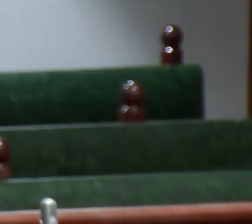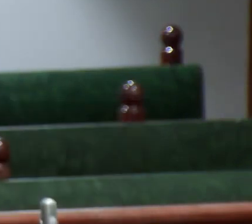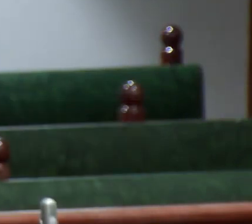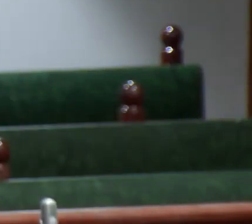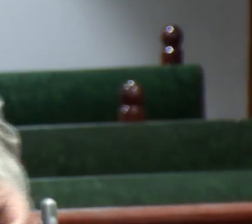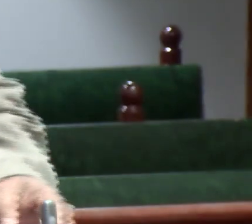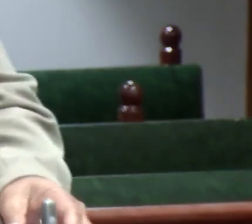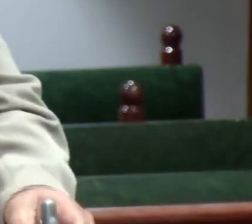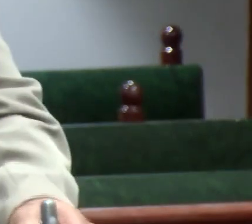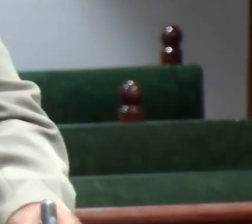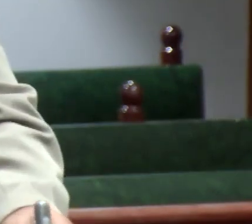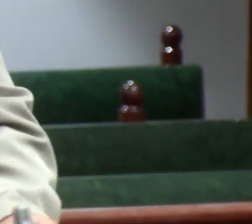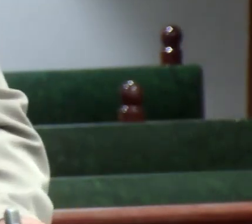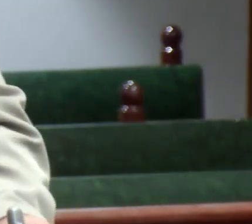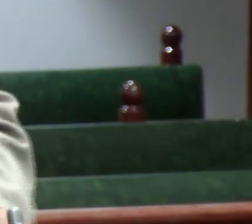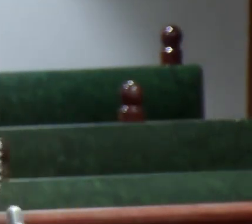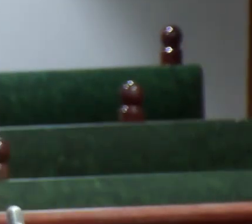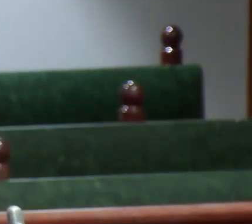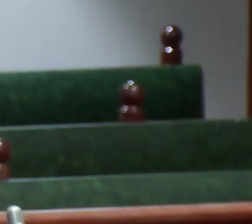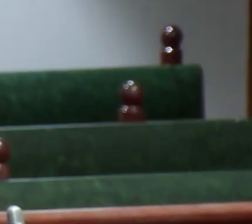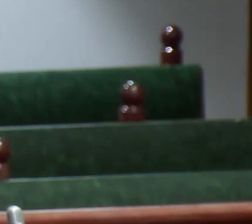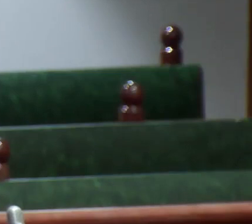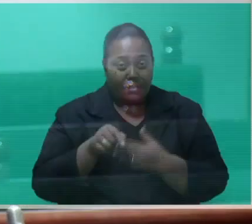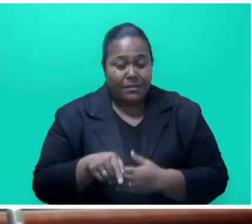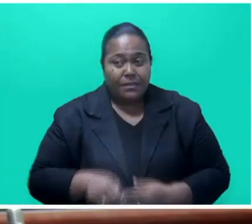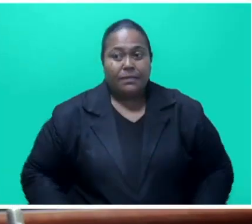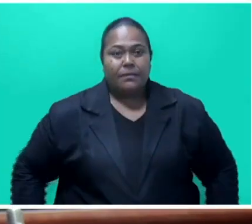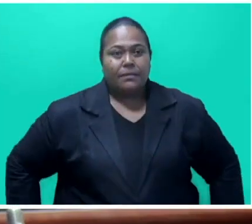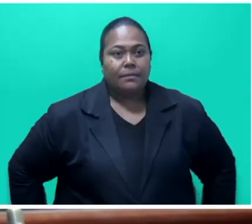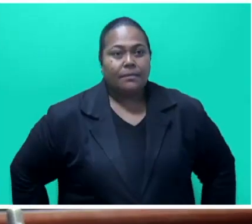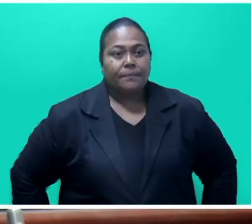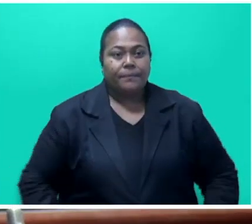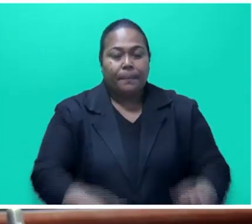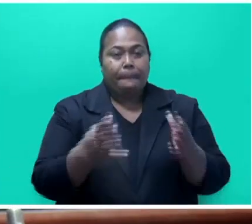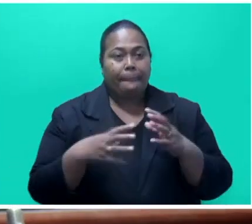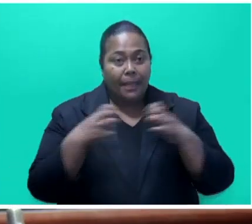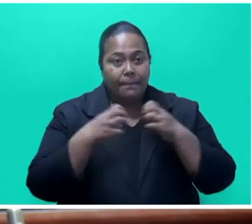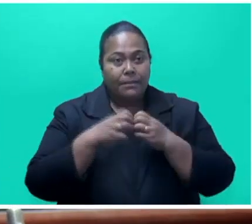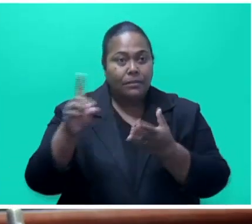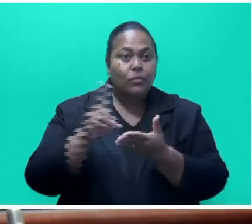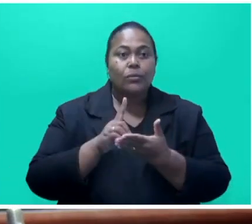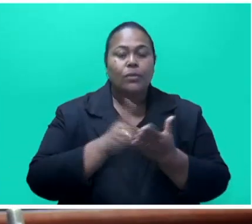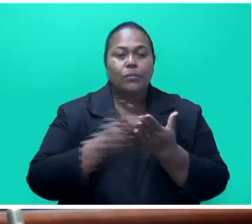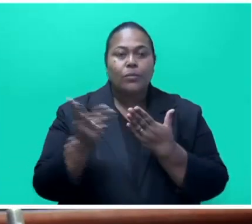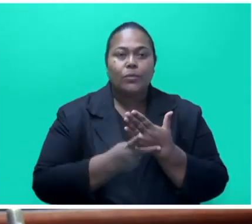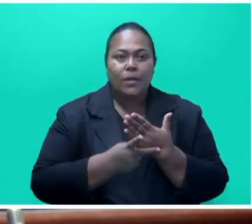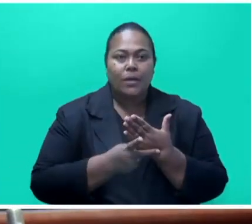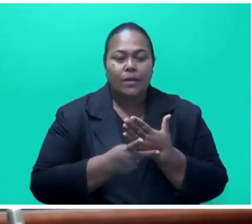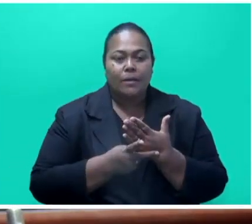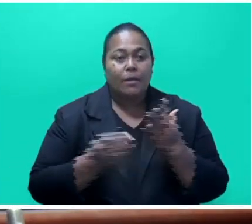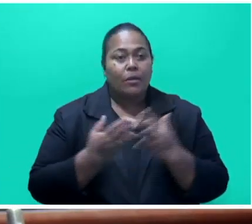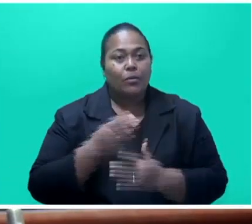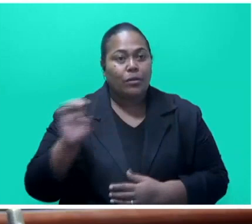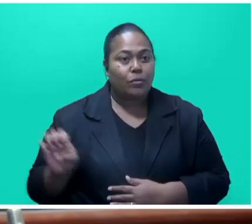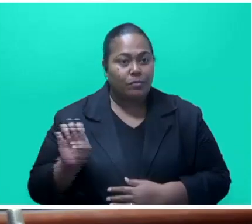The Kiwa Initiative is a multi-donor program by the European Union,